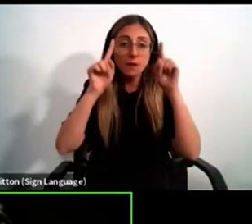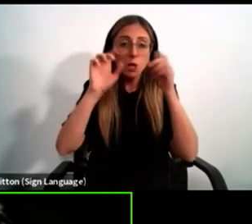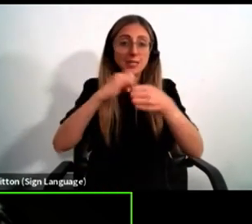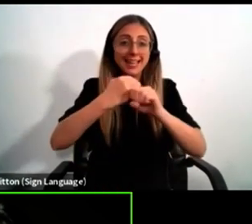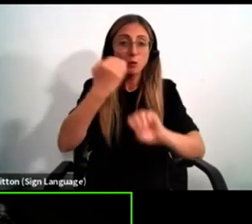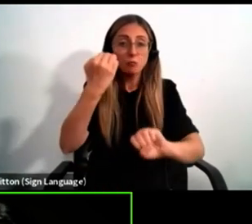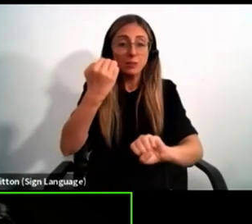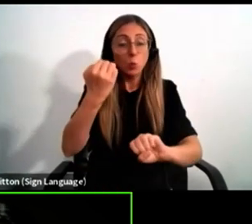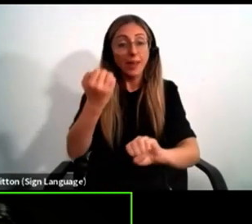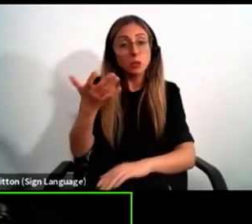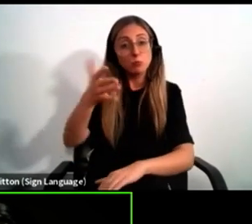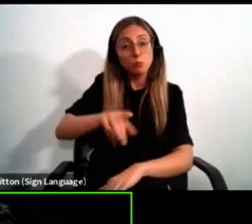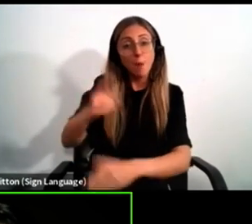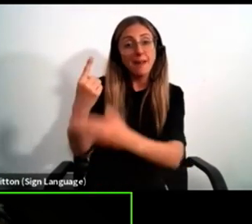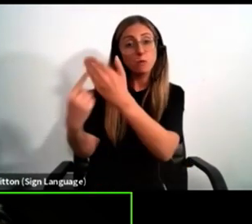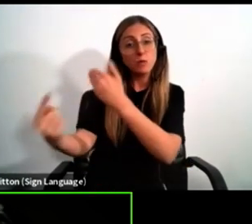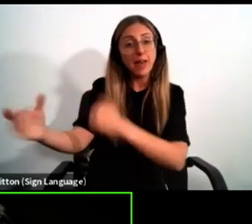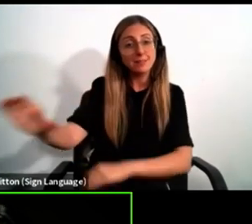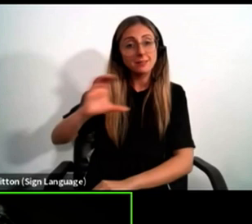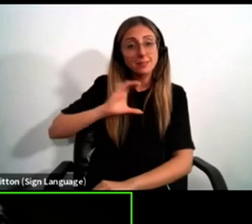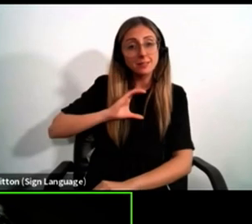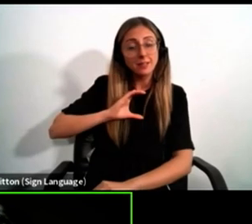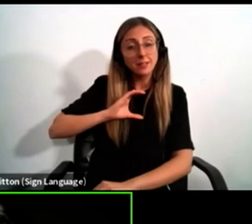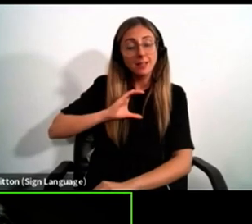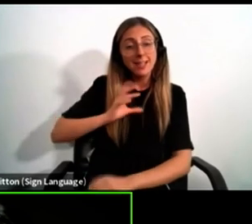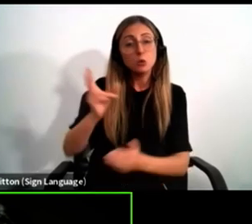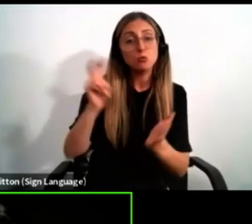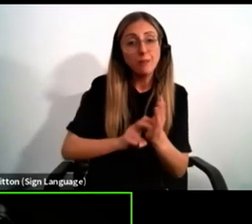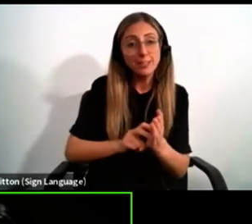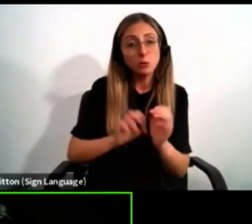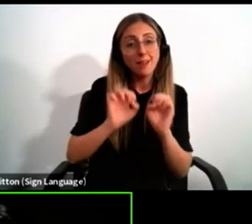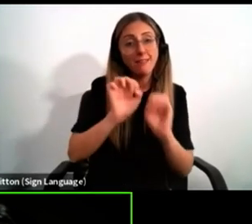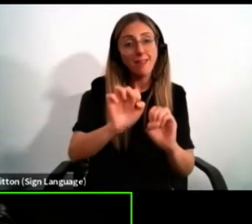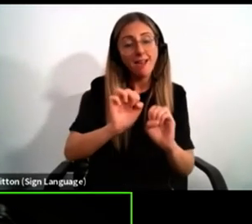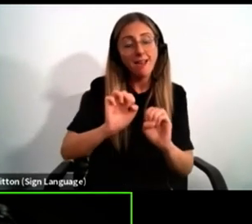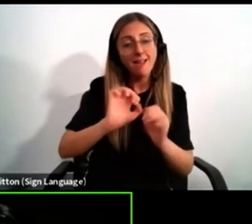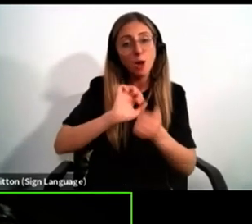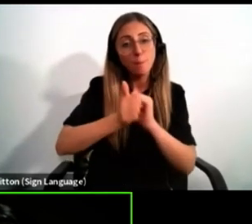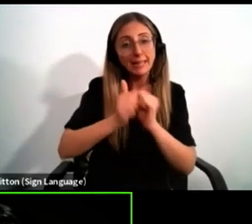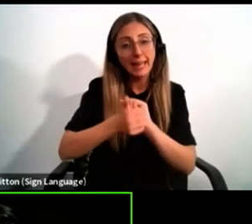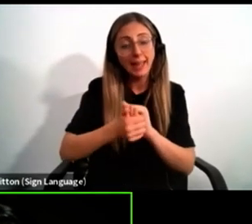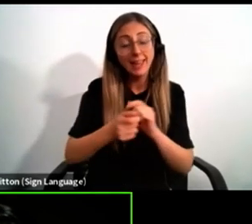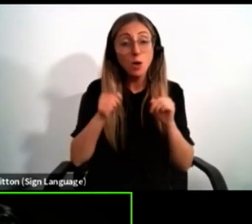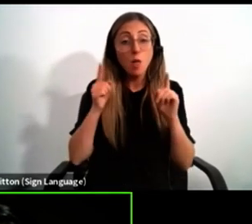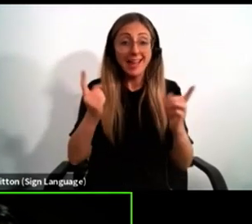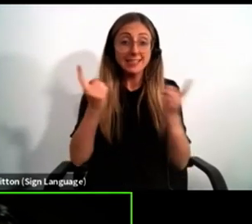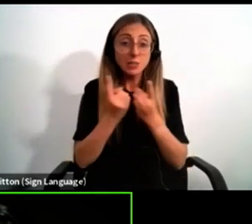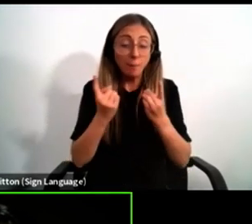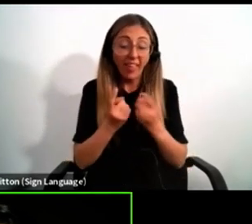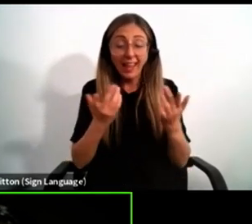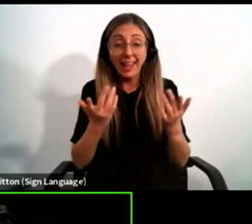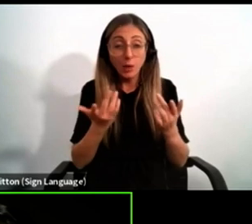the funding from a philanthropist to go to Palo Alto and register the company. So this is again something that needs to